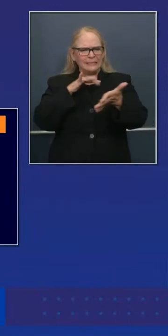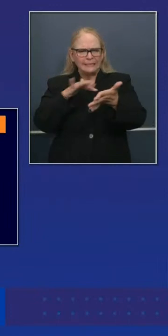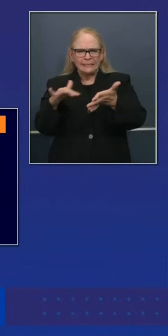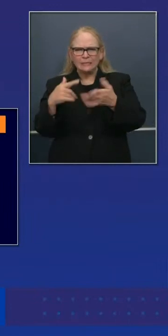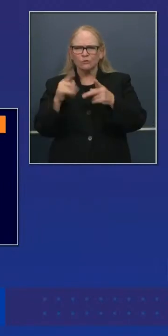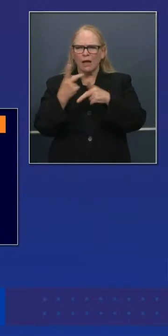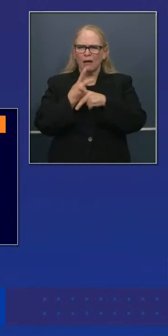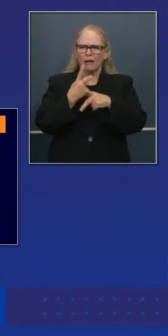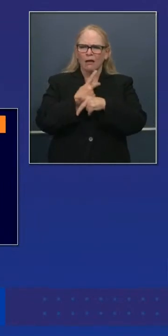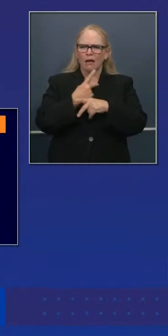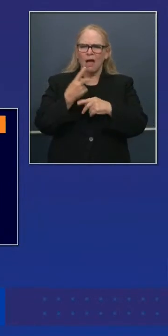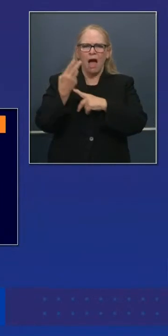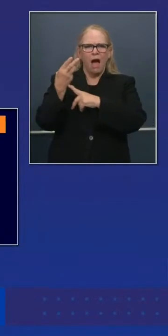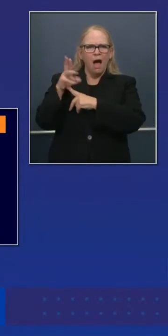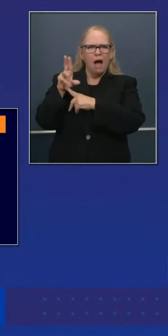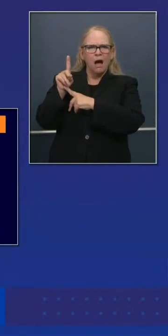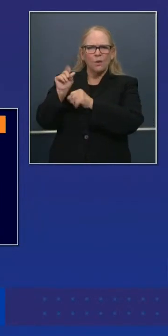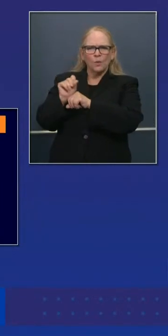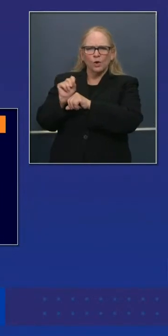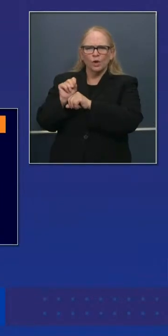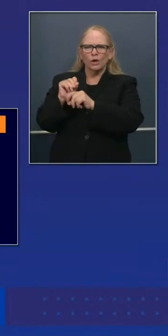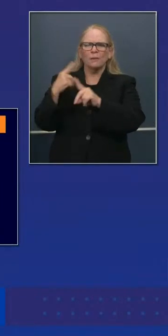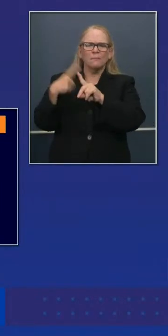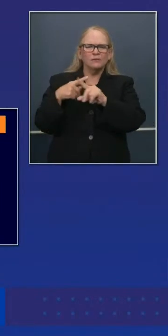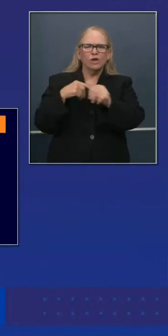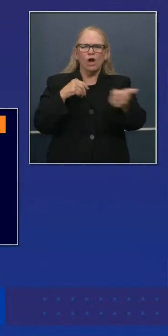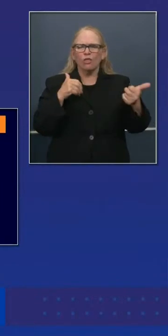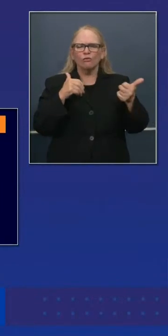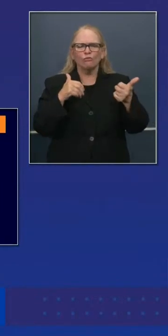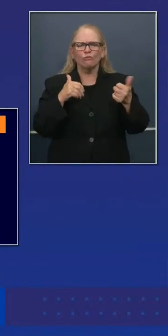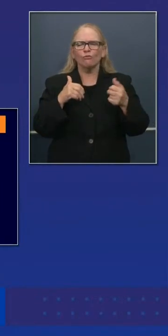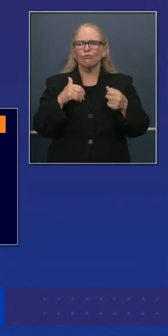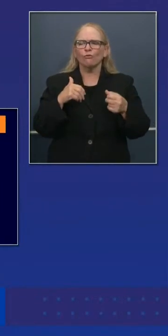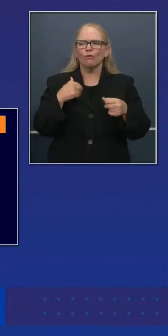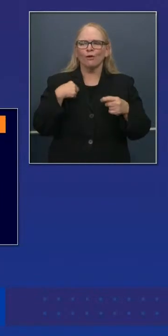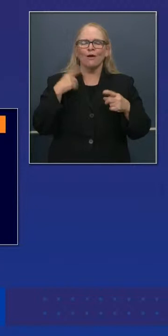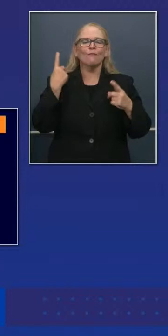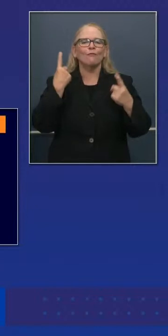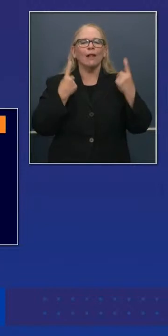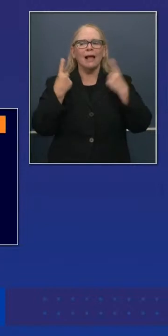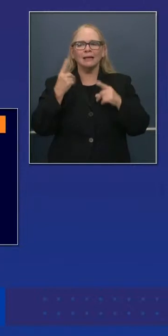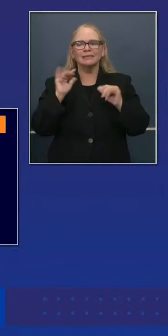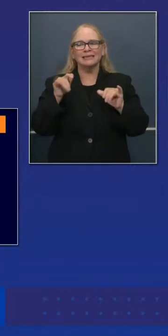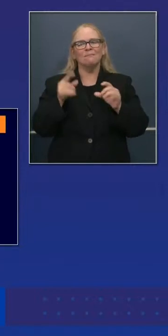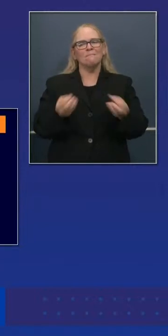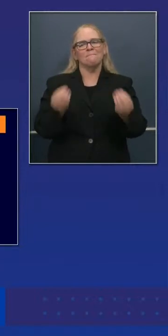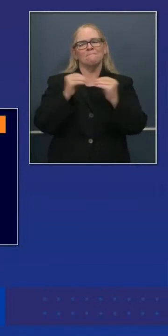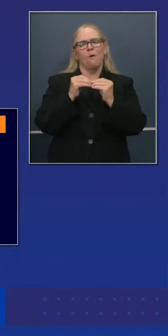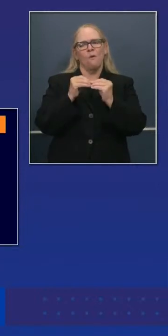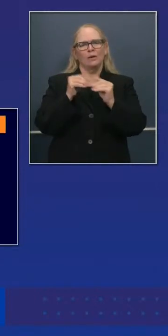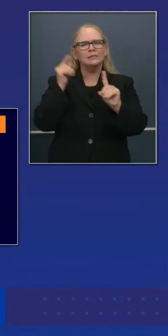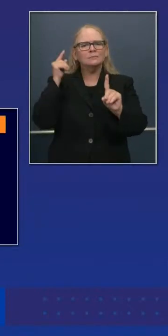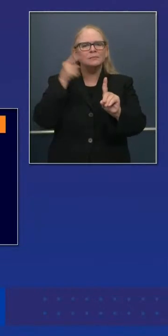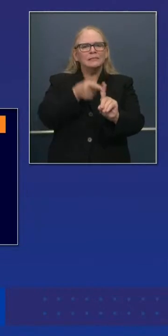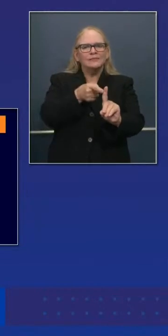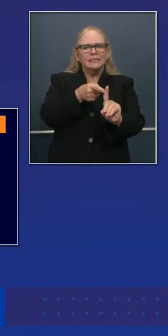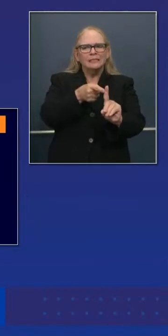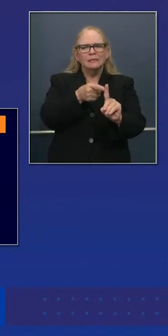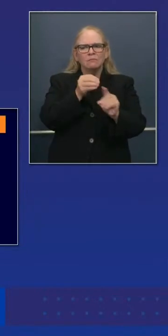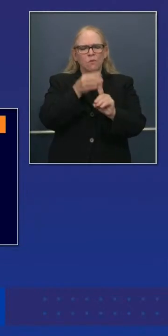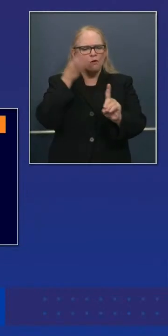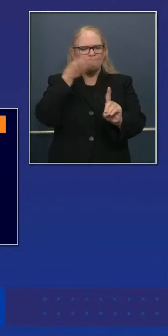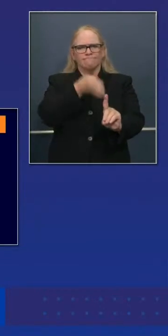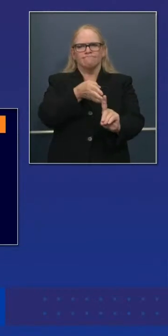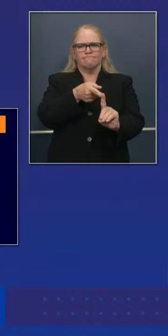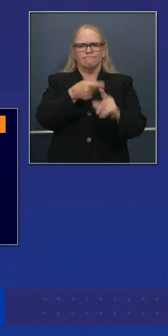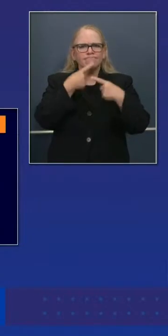elsewhere to move on this. But we need something much more specific, much more directed, and we, again, are